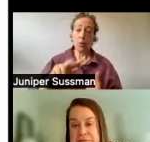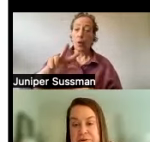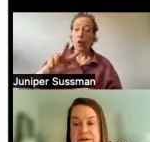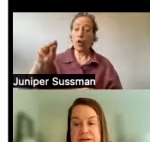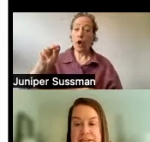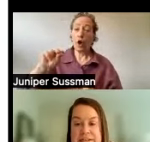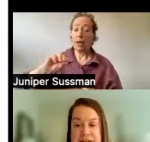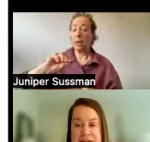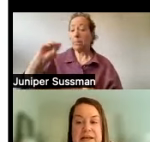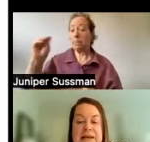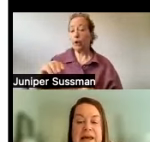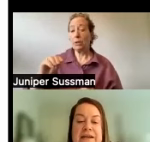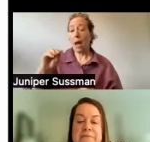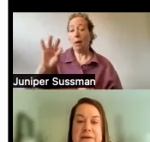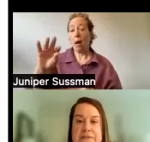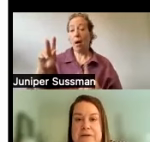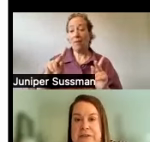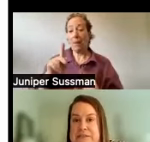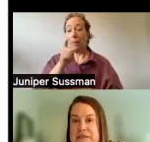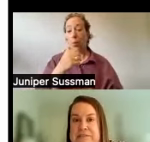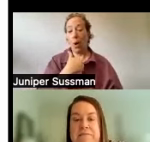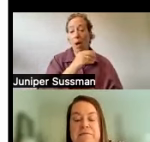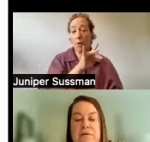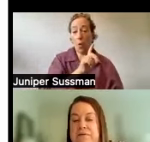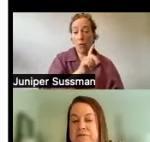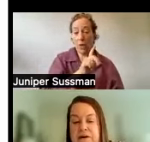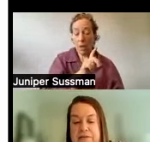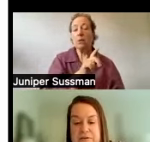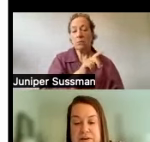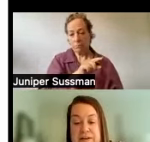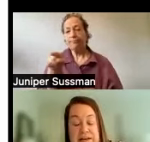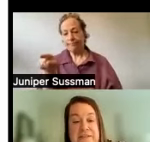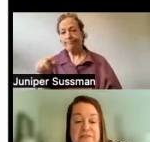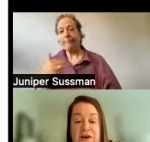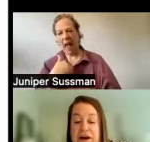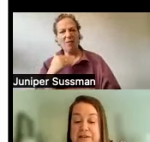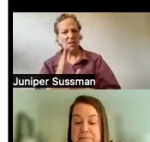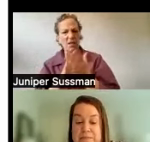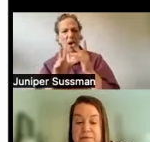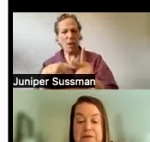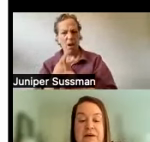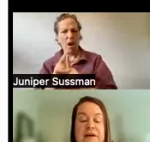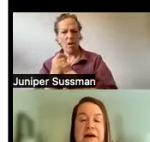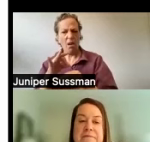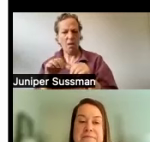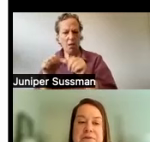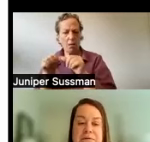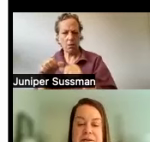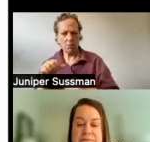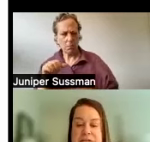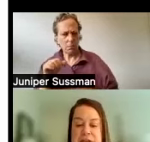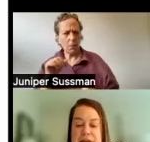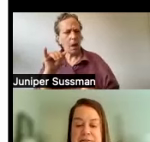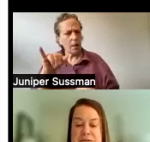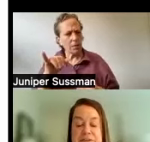infected with COVID-19 end up experiencing some form of long COVID. That's a lot of people. So